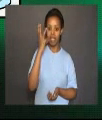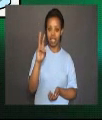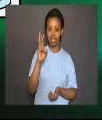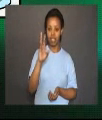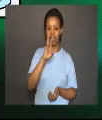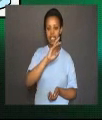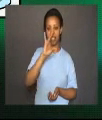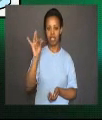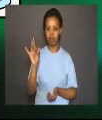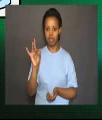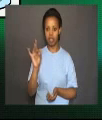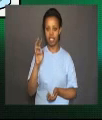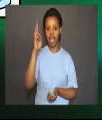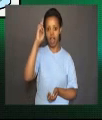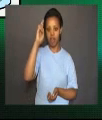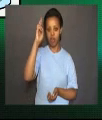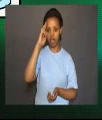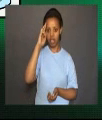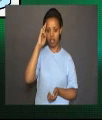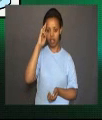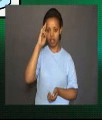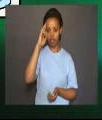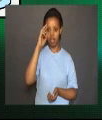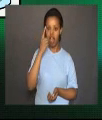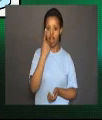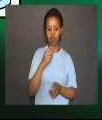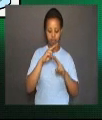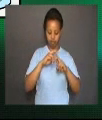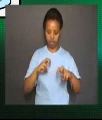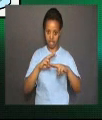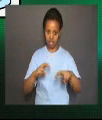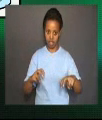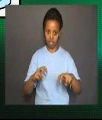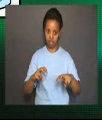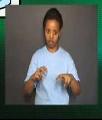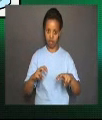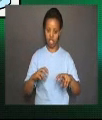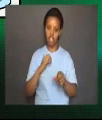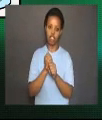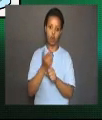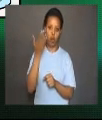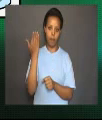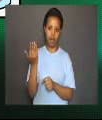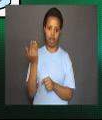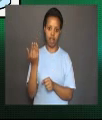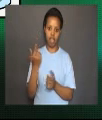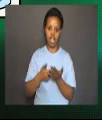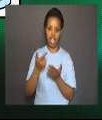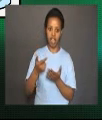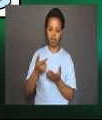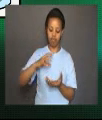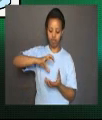1668, Redi carried out an experiment using jars that